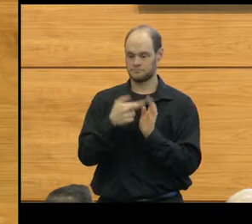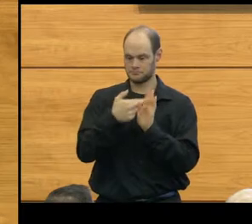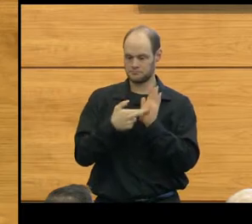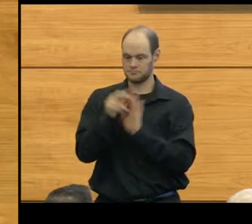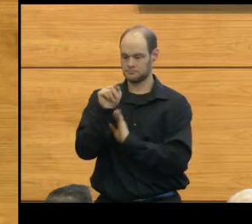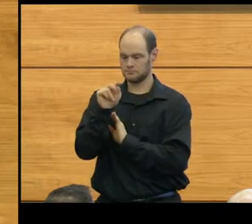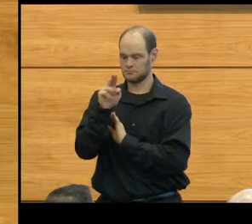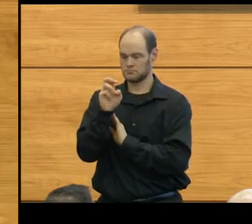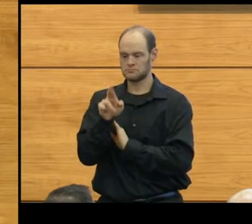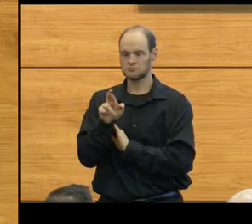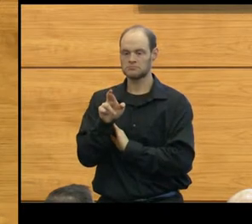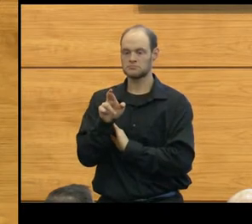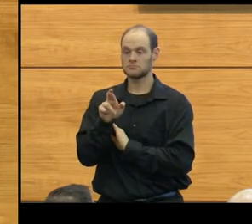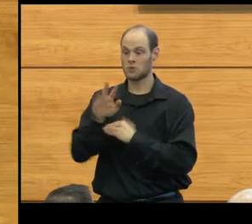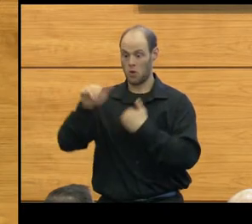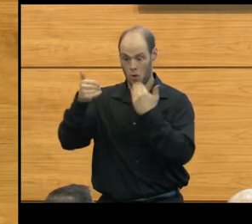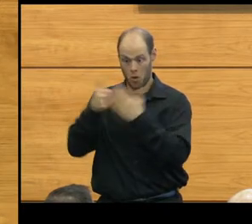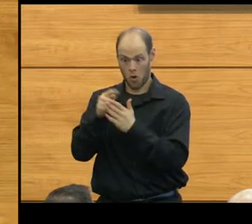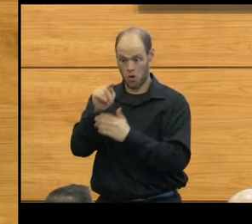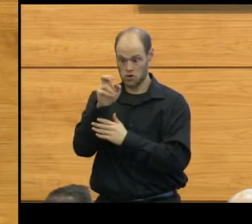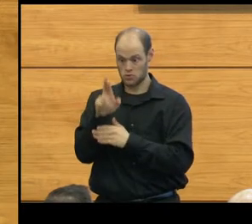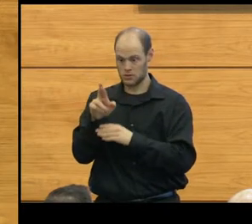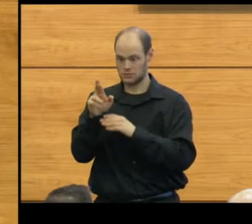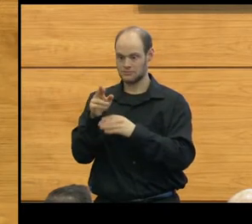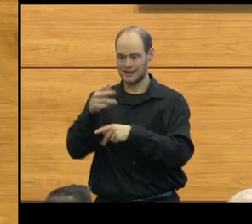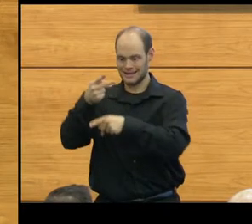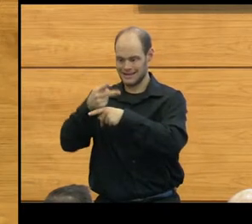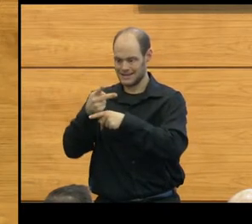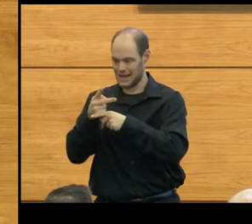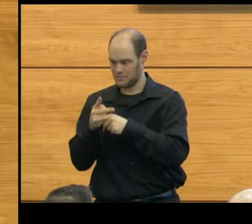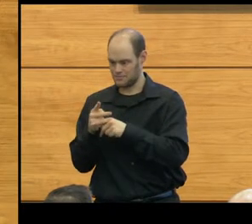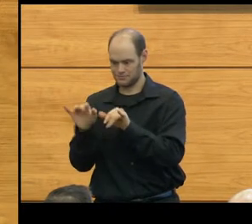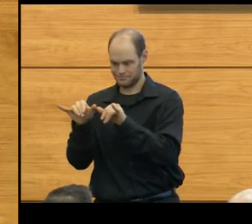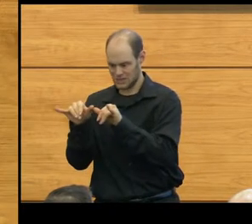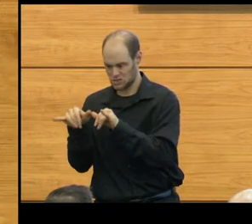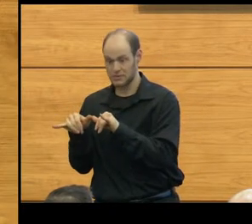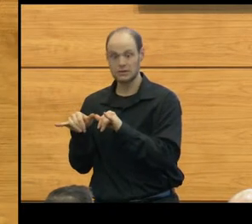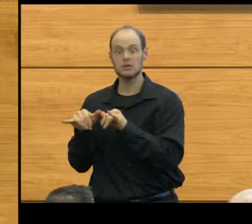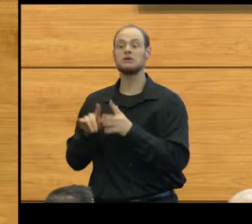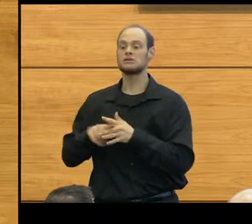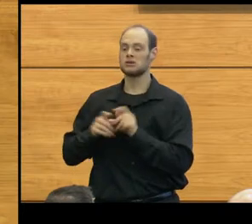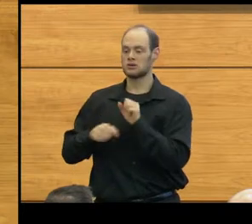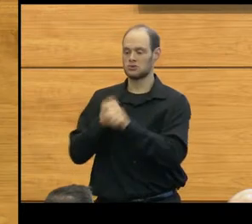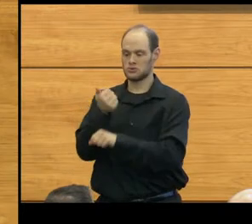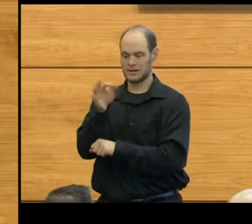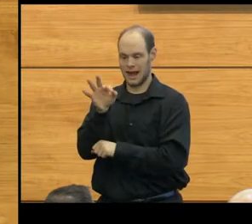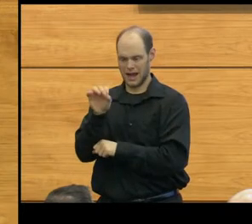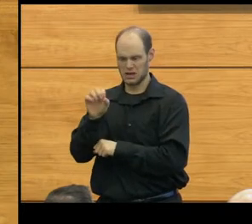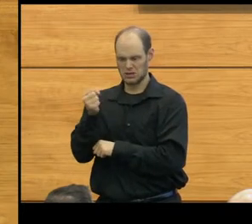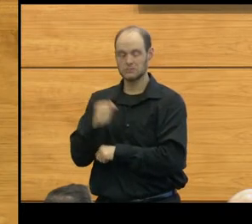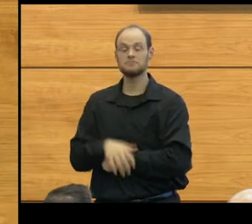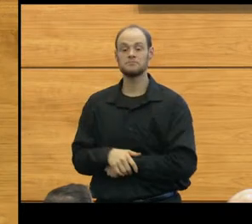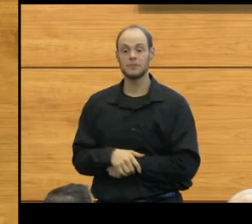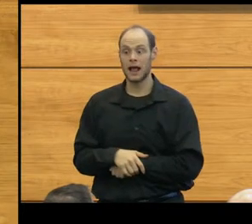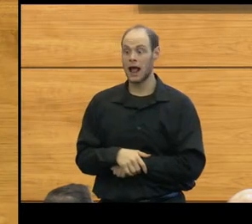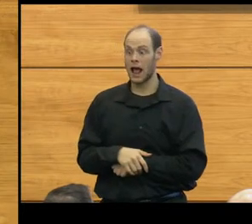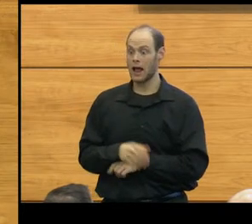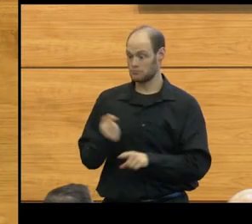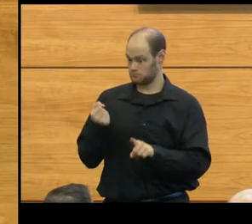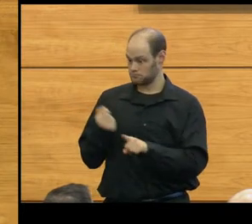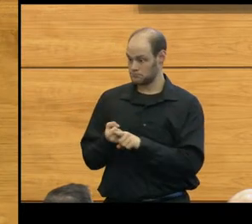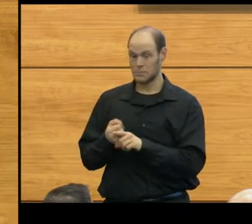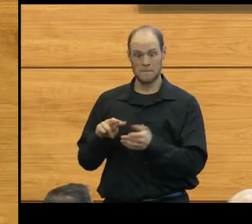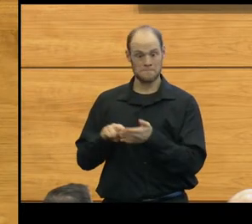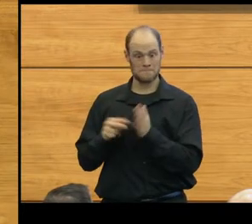of tumors, taking out every tumor, and we made sure that we kept specimens. We did that starting back in the early 90s. Turns out that this has